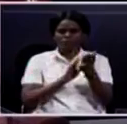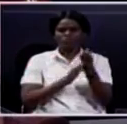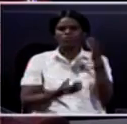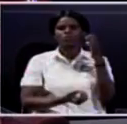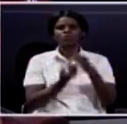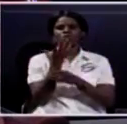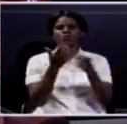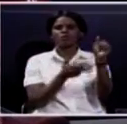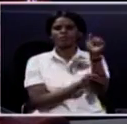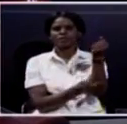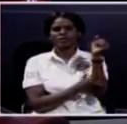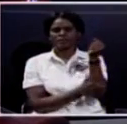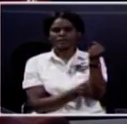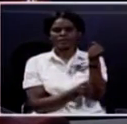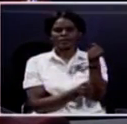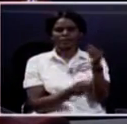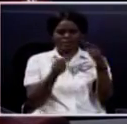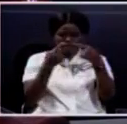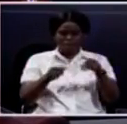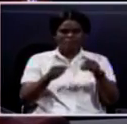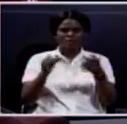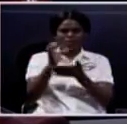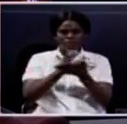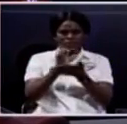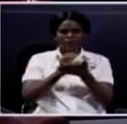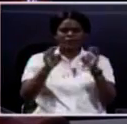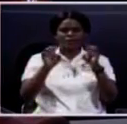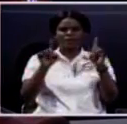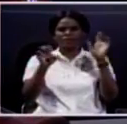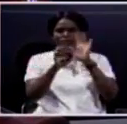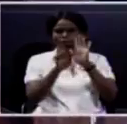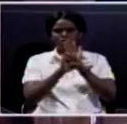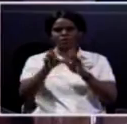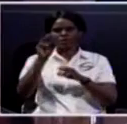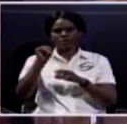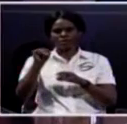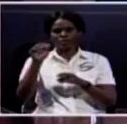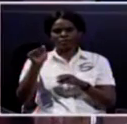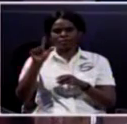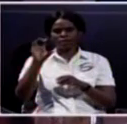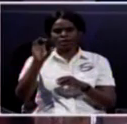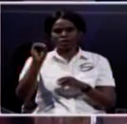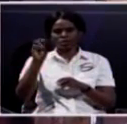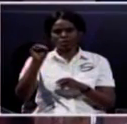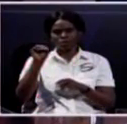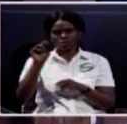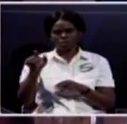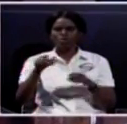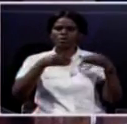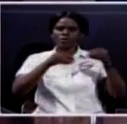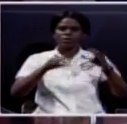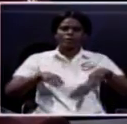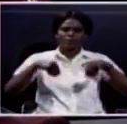grow maize. And this is taking place in colleges of education. For example, Marco Moffat, they're even producing mealie meal to sell to the general